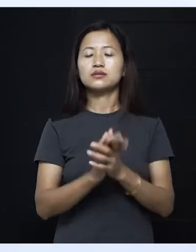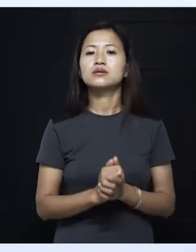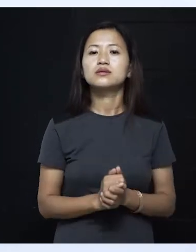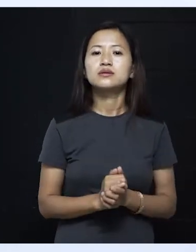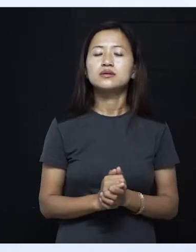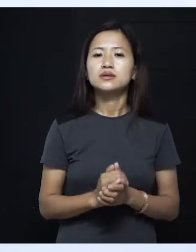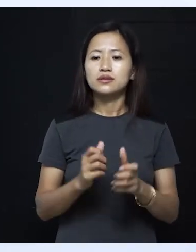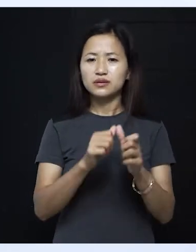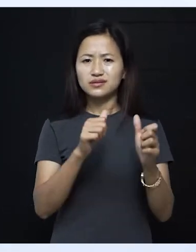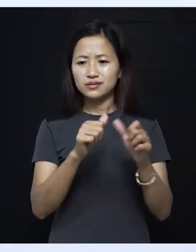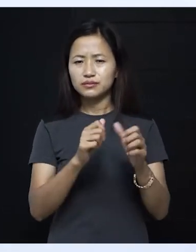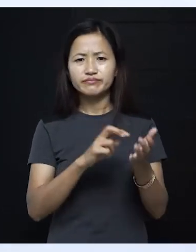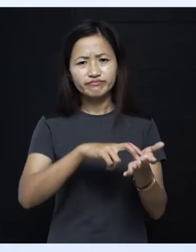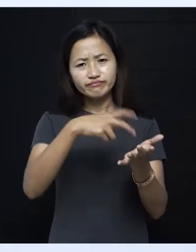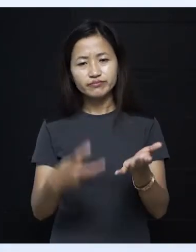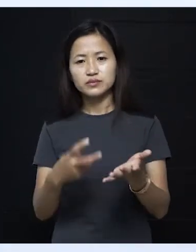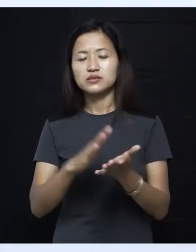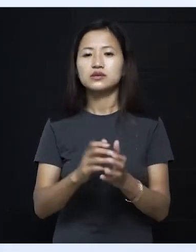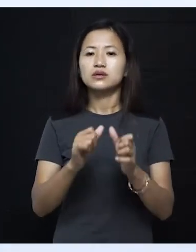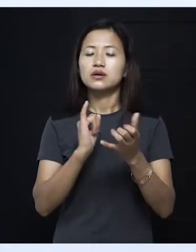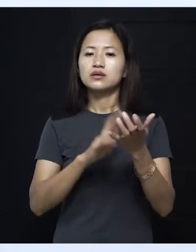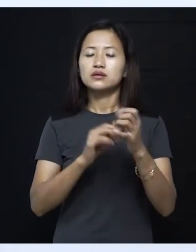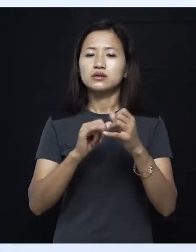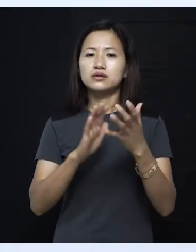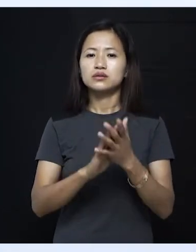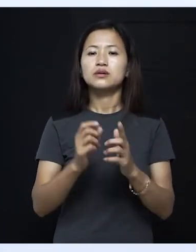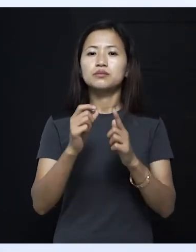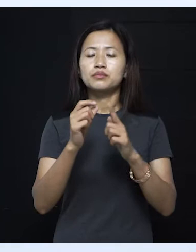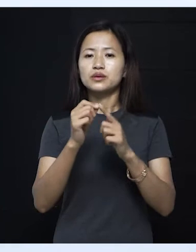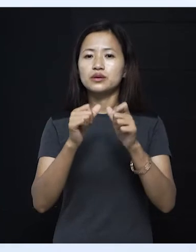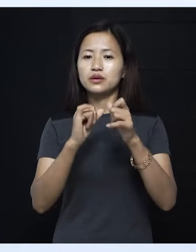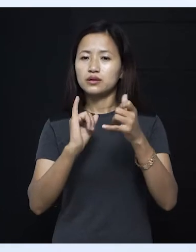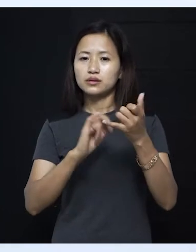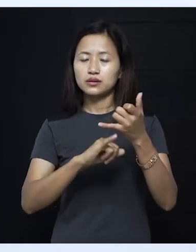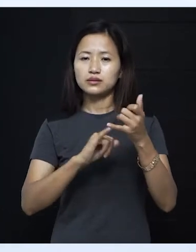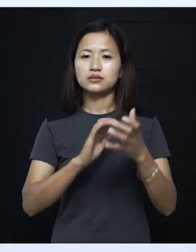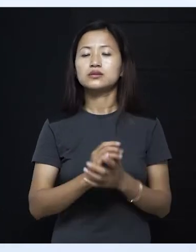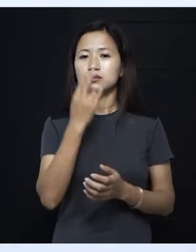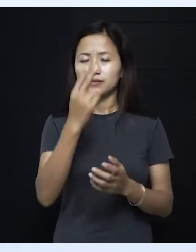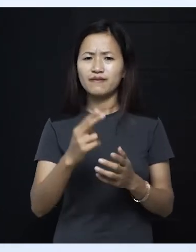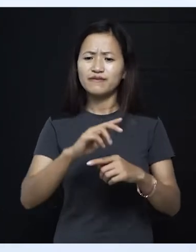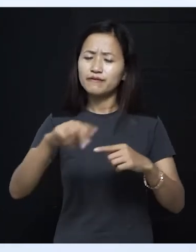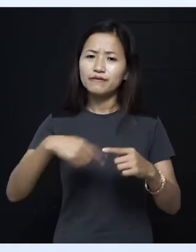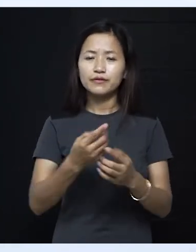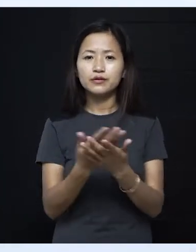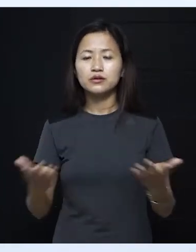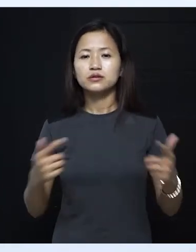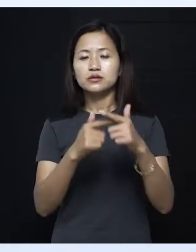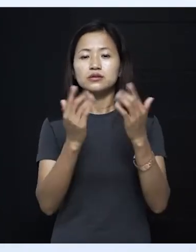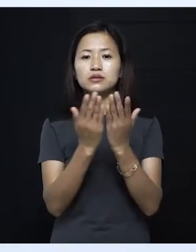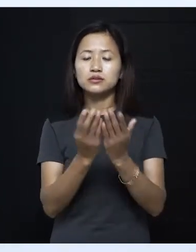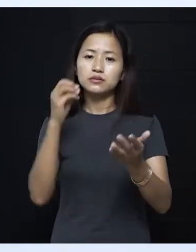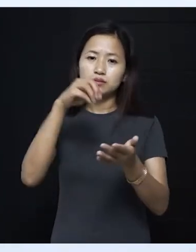then Accident Insurance Scheme, which is called as the PAIS, okay. Everything is in your textbook. So all these were